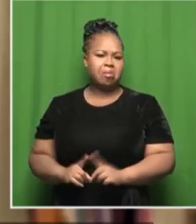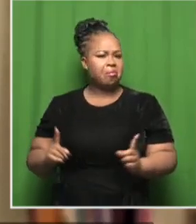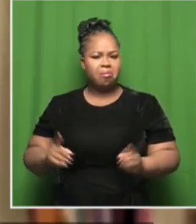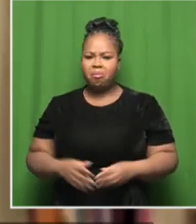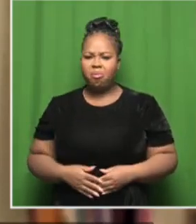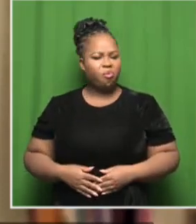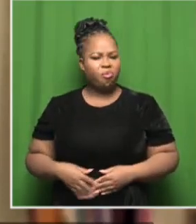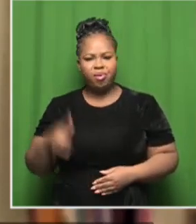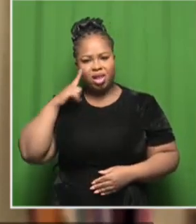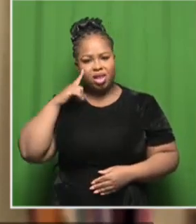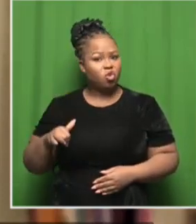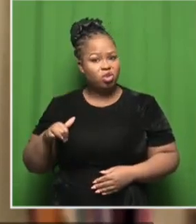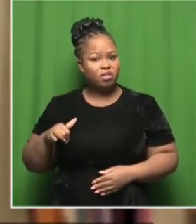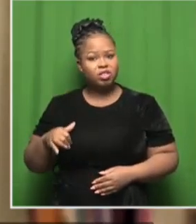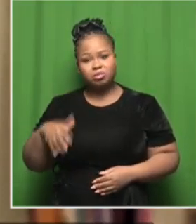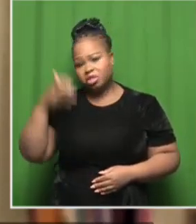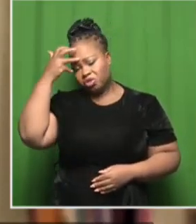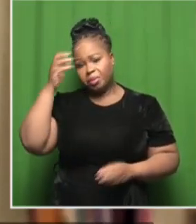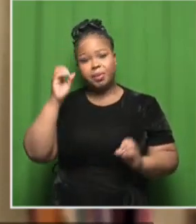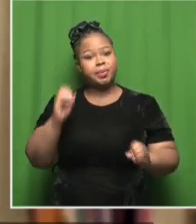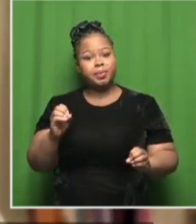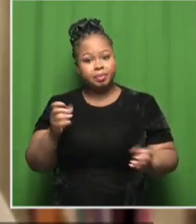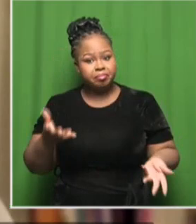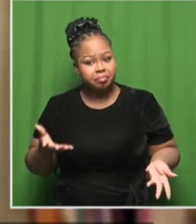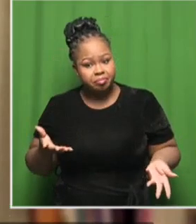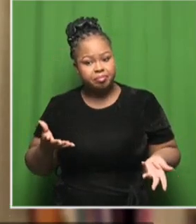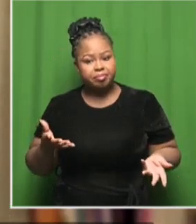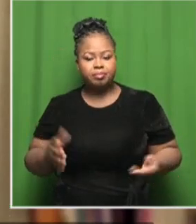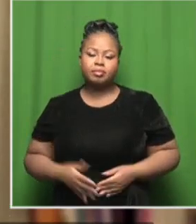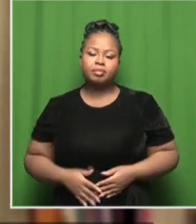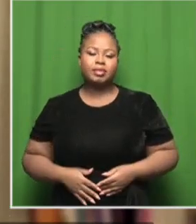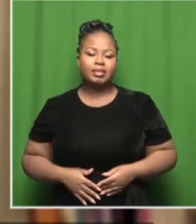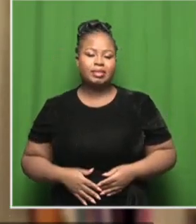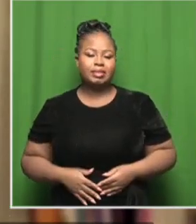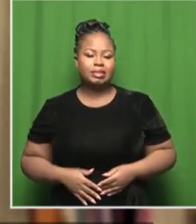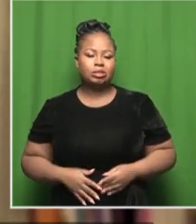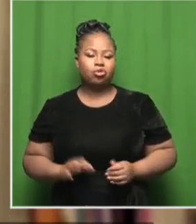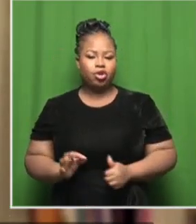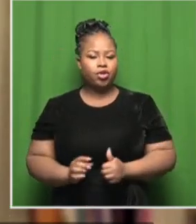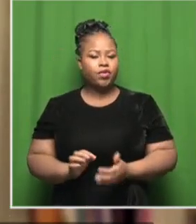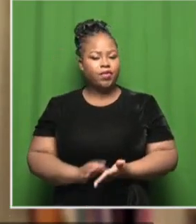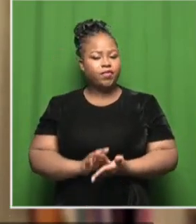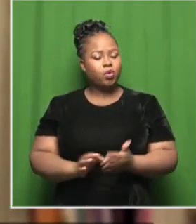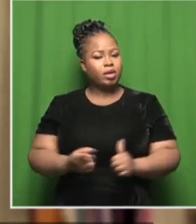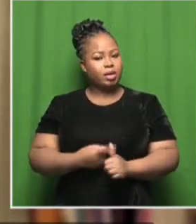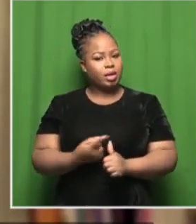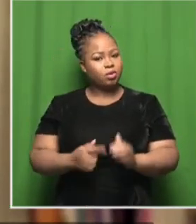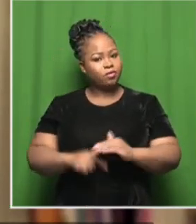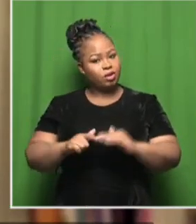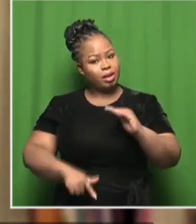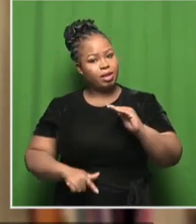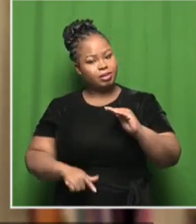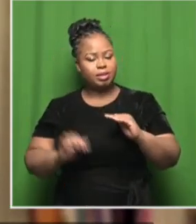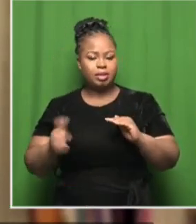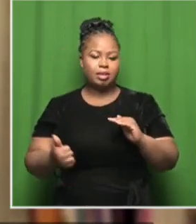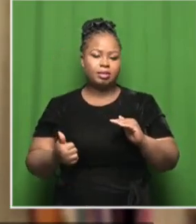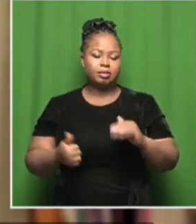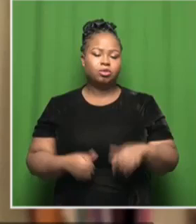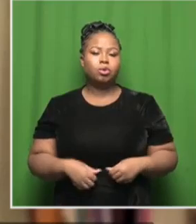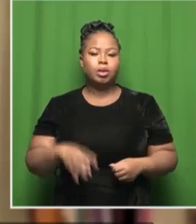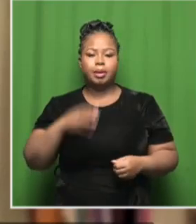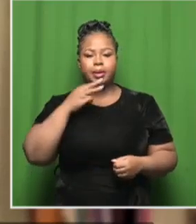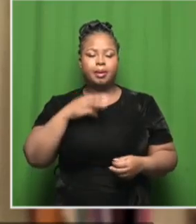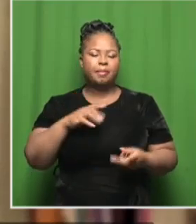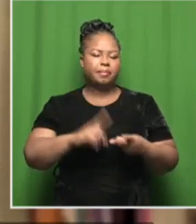electors in California actually voted for Donald Trump at all. And so their vote counted far less than in the toss-up states of Michigan